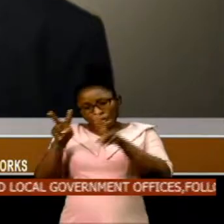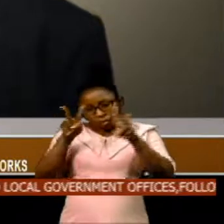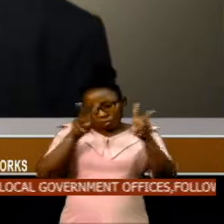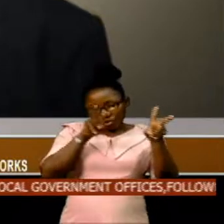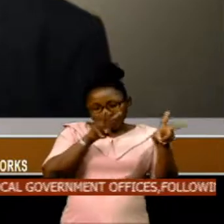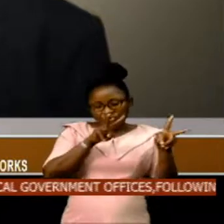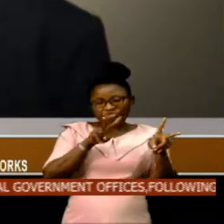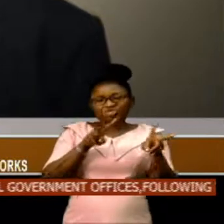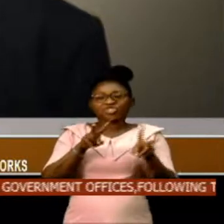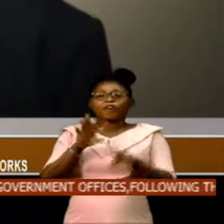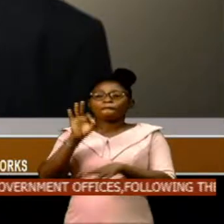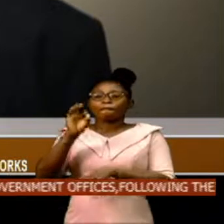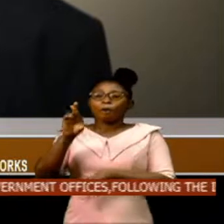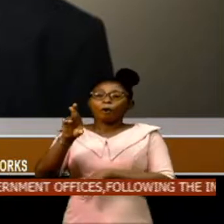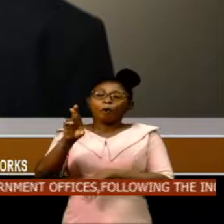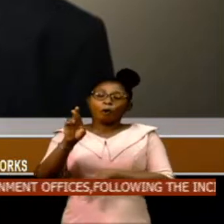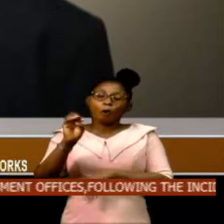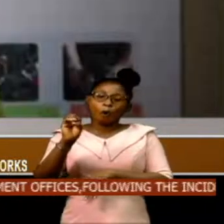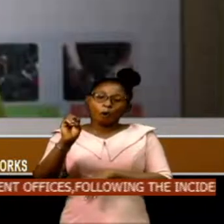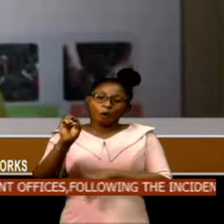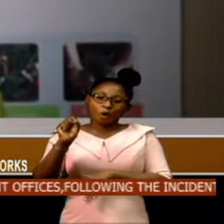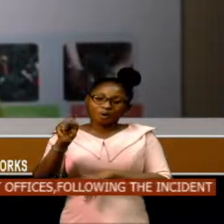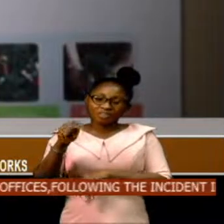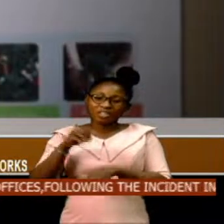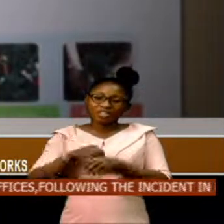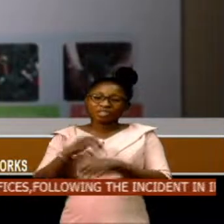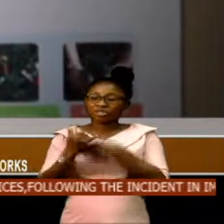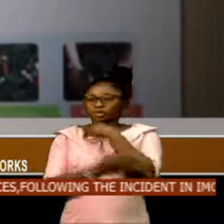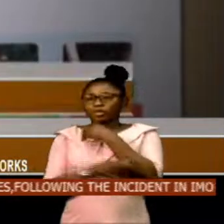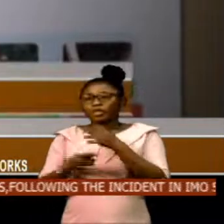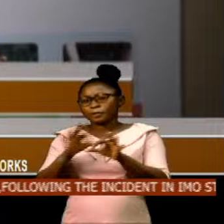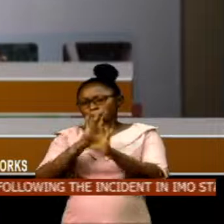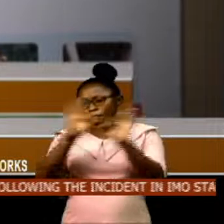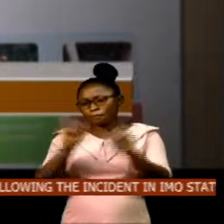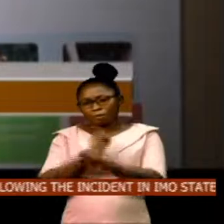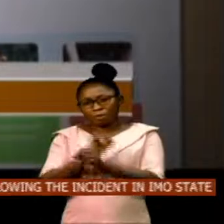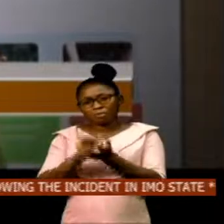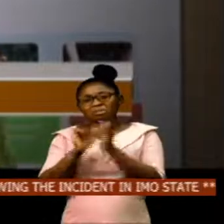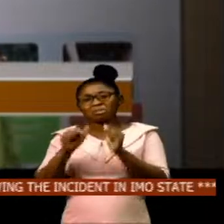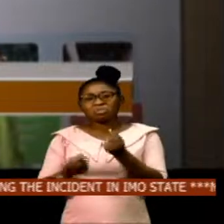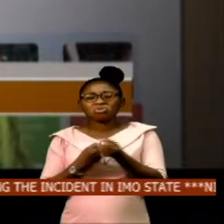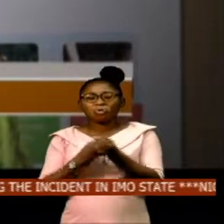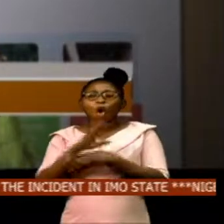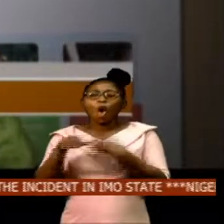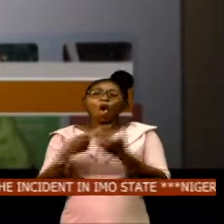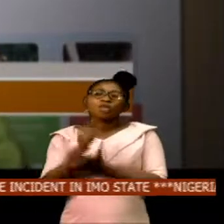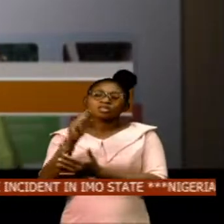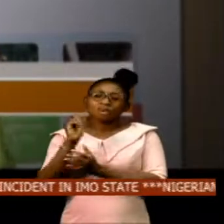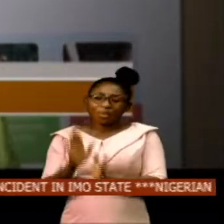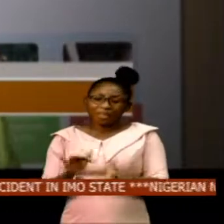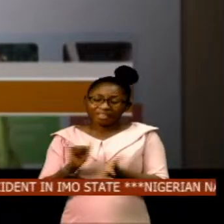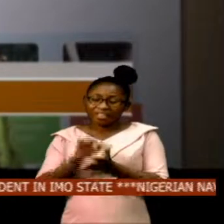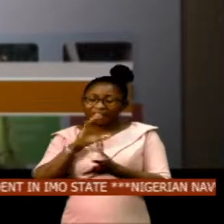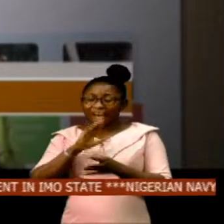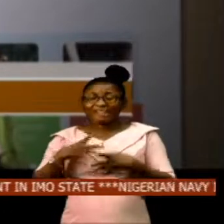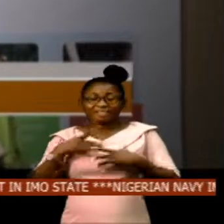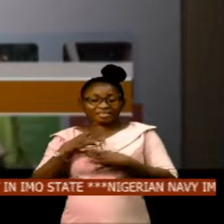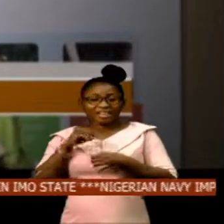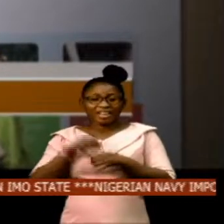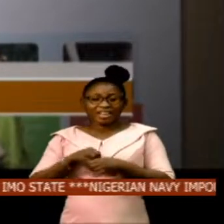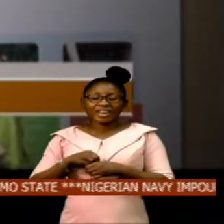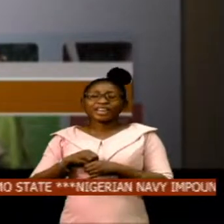national monitoring, forest monitoring system in the country. Working on a framework that can support all the stakeholders that are interested in carbon